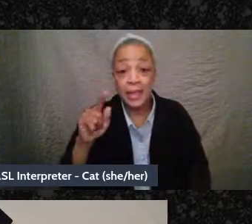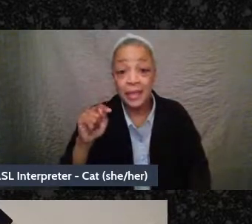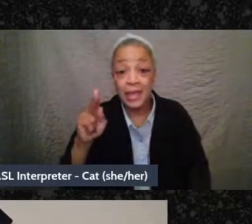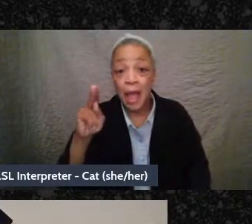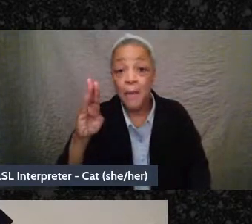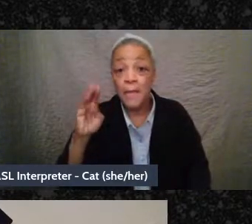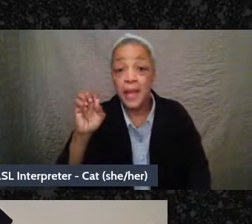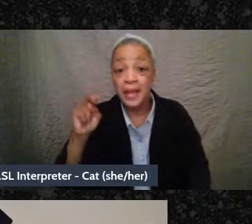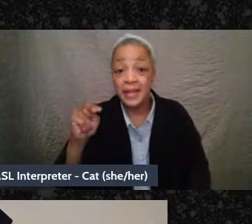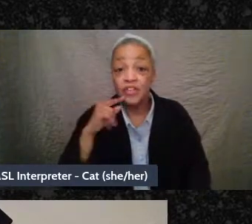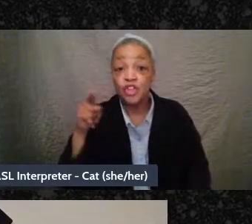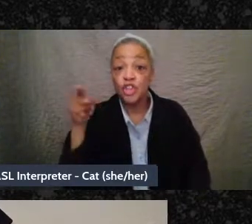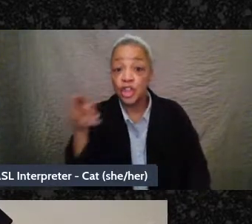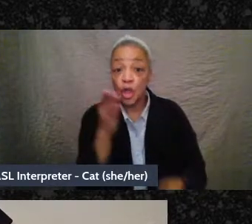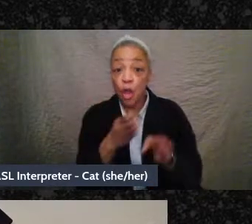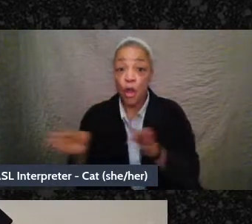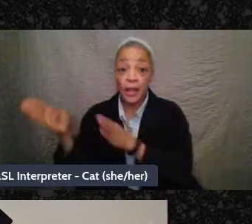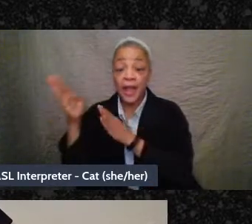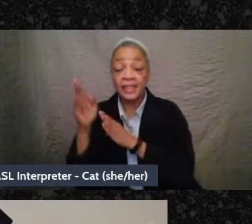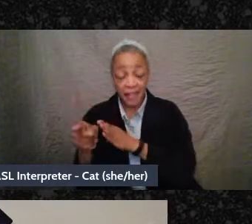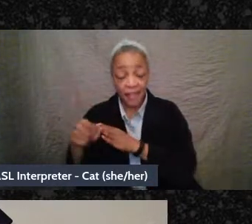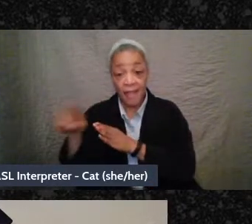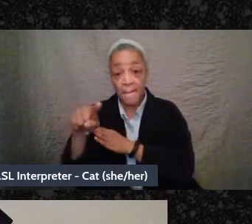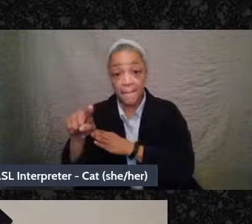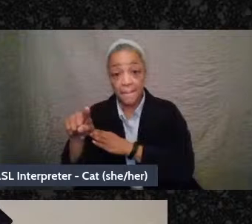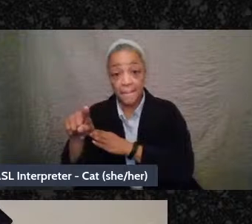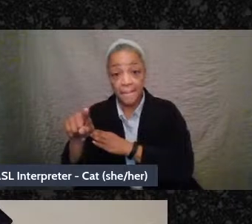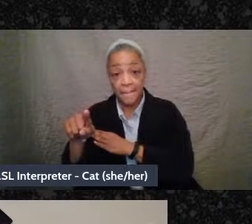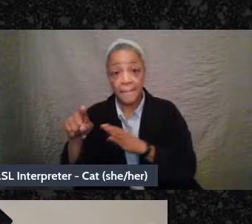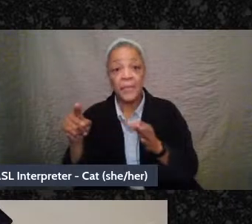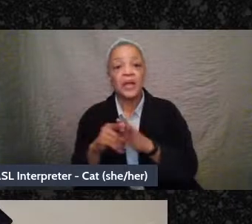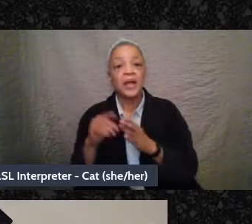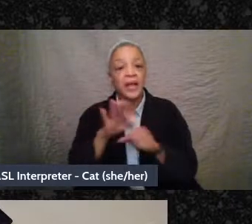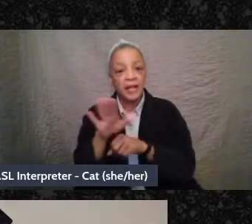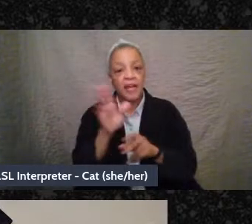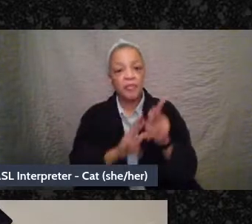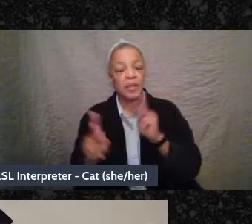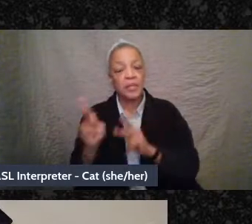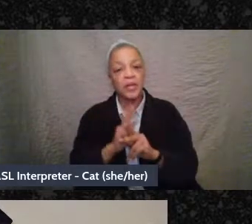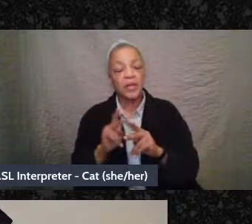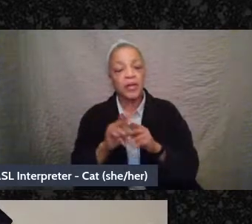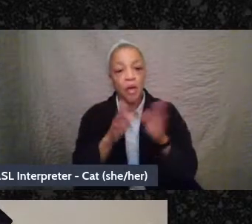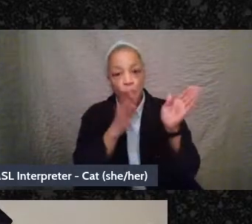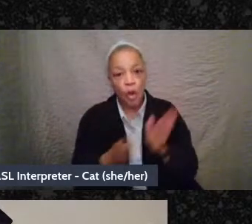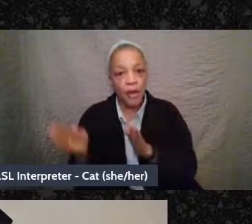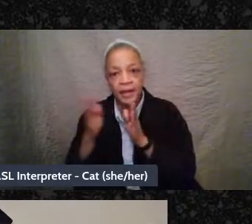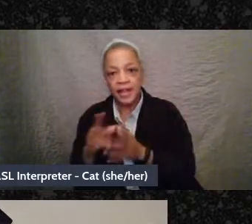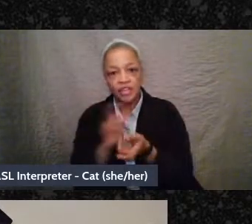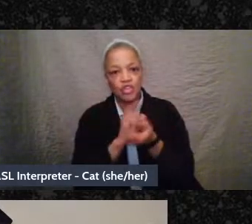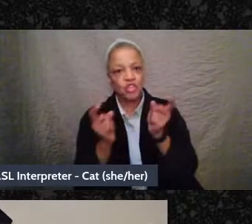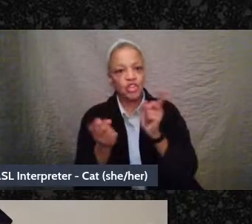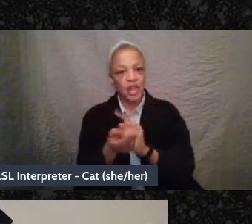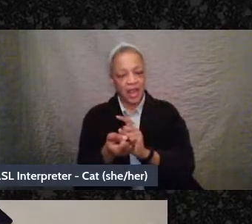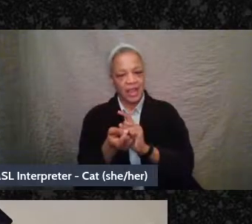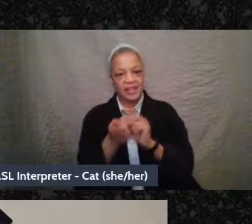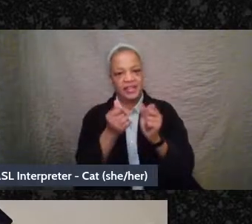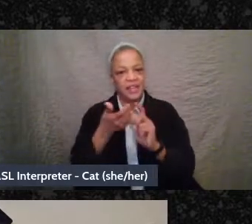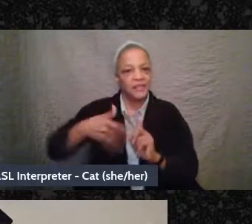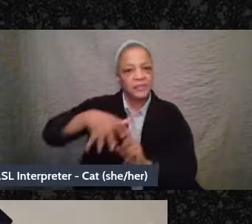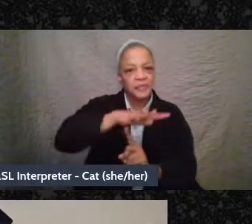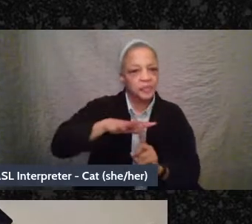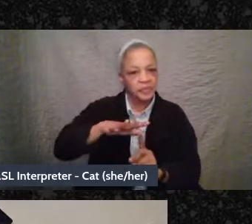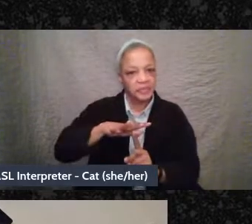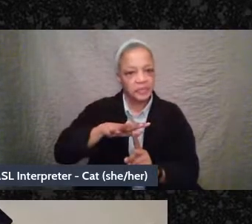to be ready for her, and some people were never ready for her, but enough people organized to change the conditions, right? And so we need to take